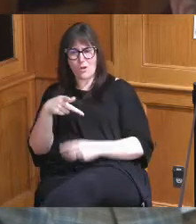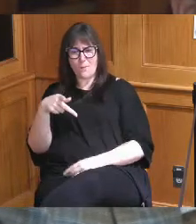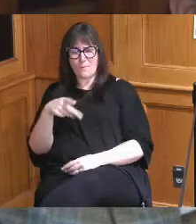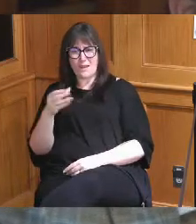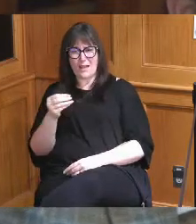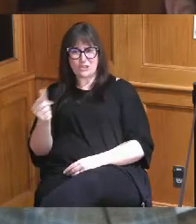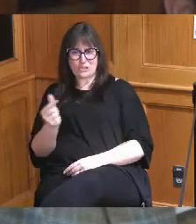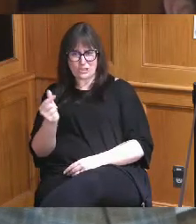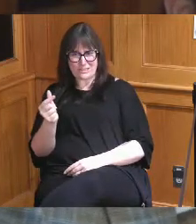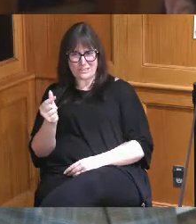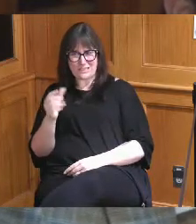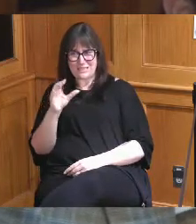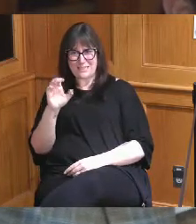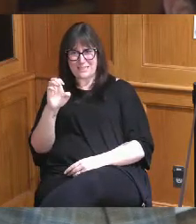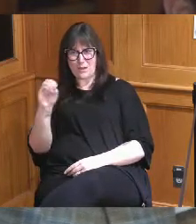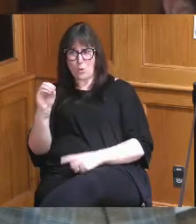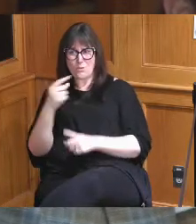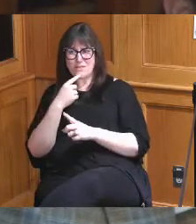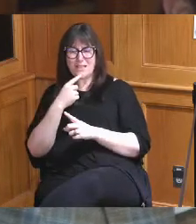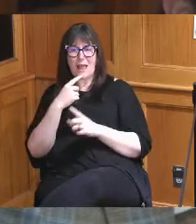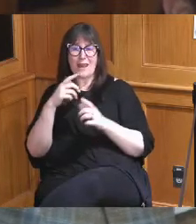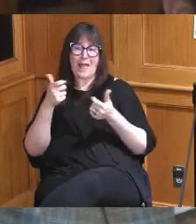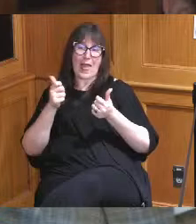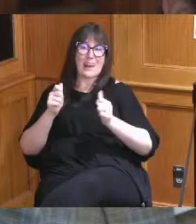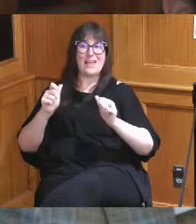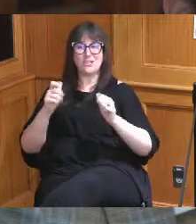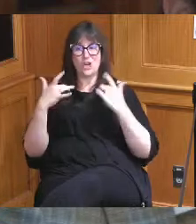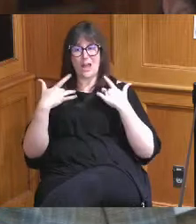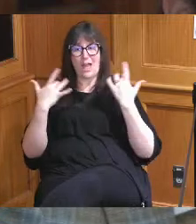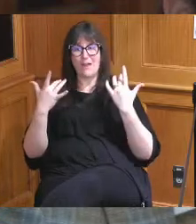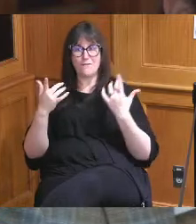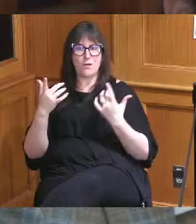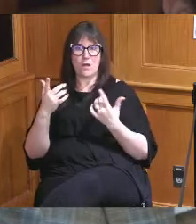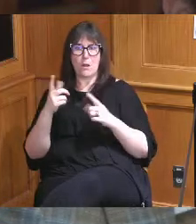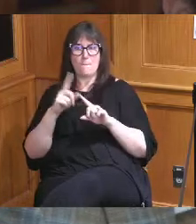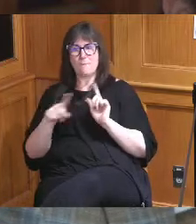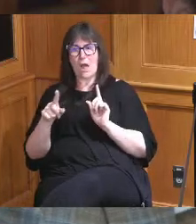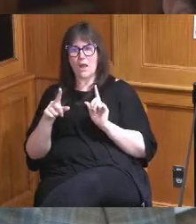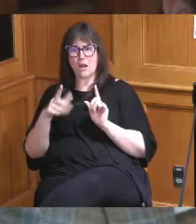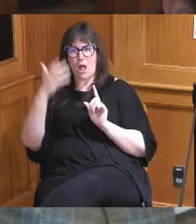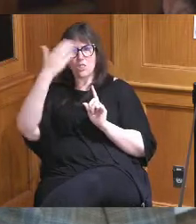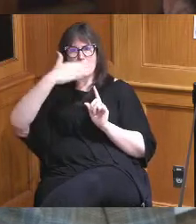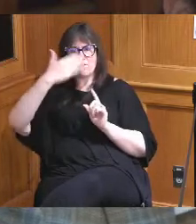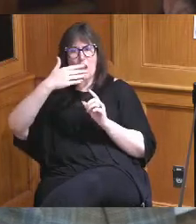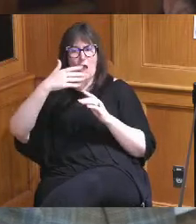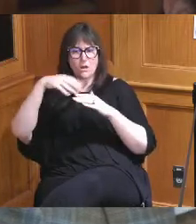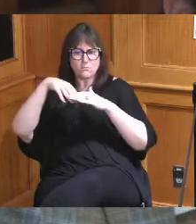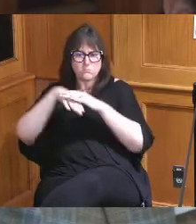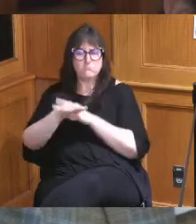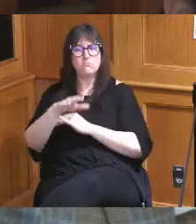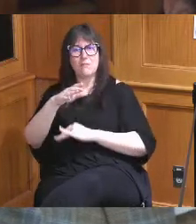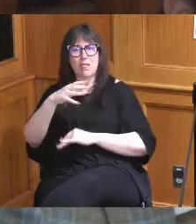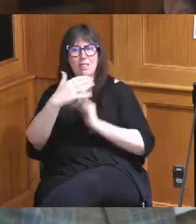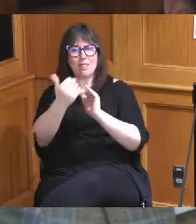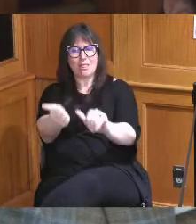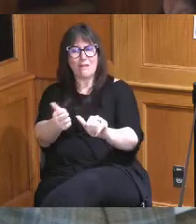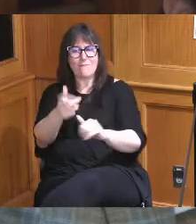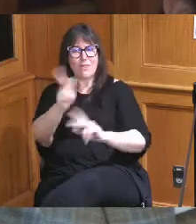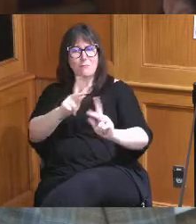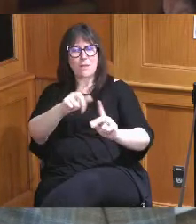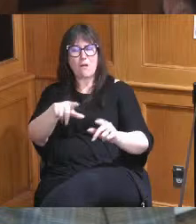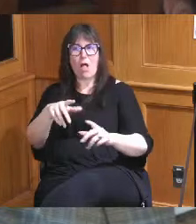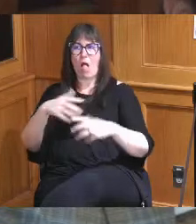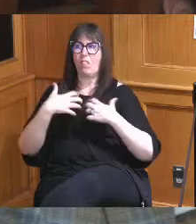and the CEO said we do an initiative. He wouldn't want to walk outside and see in front the initiative he just voted on is